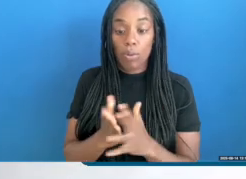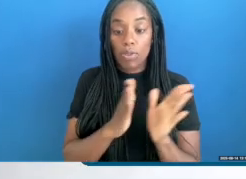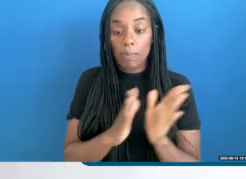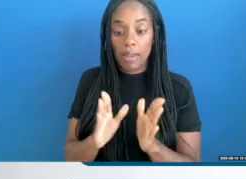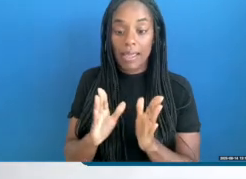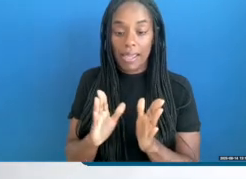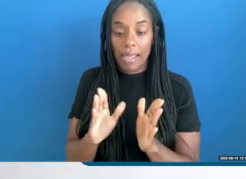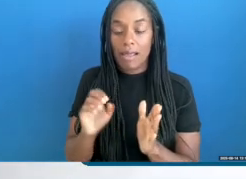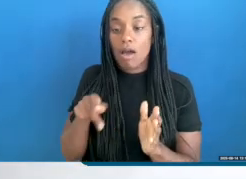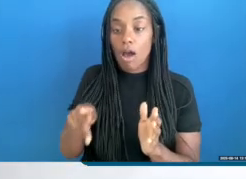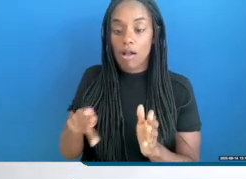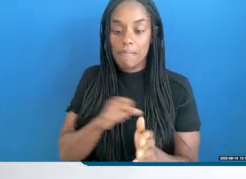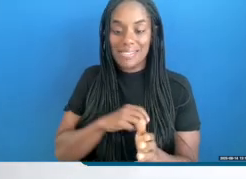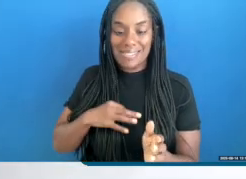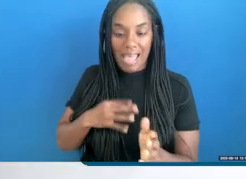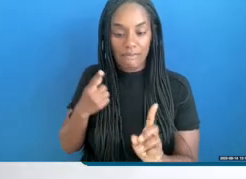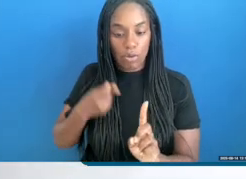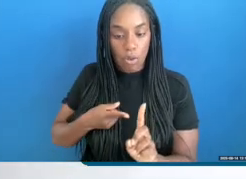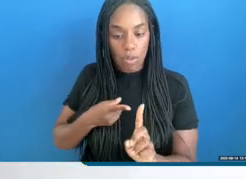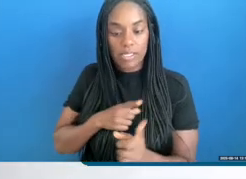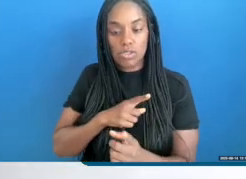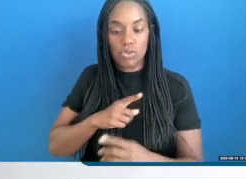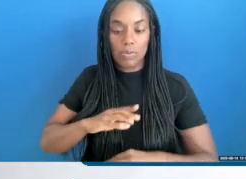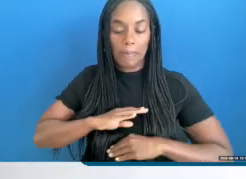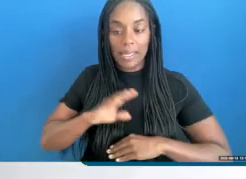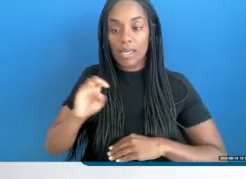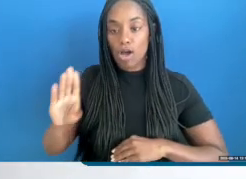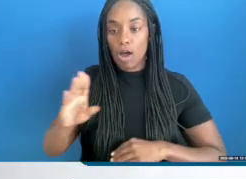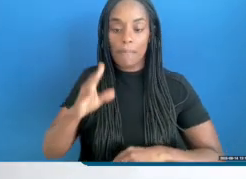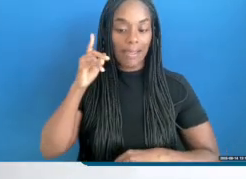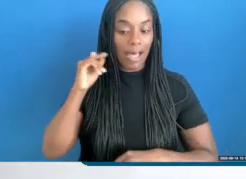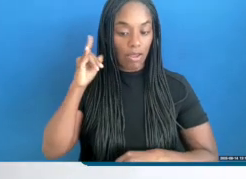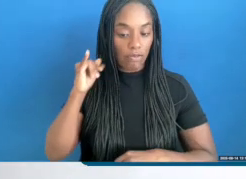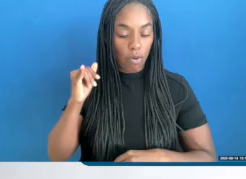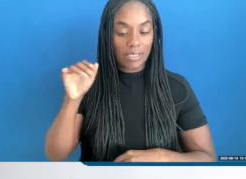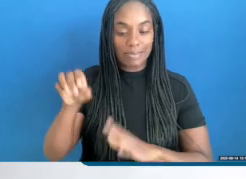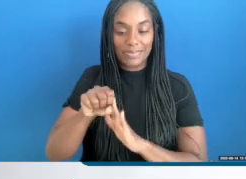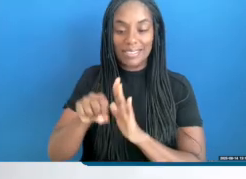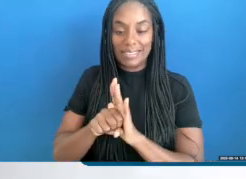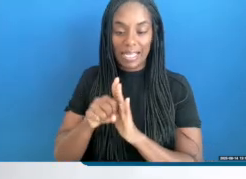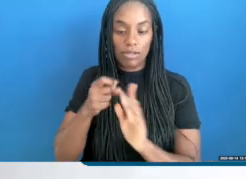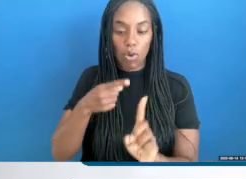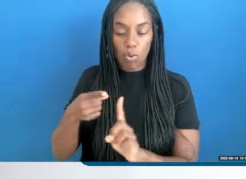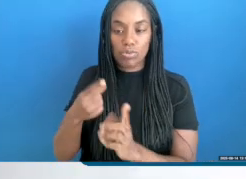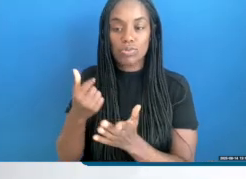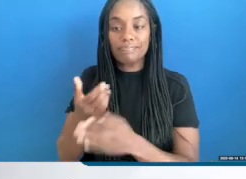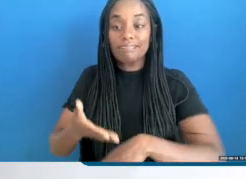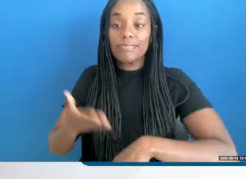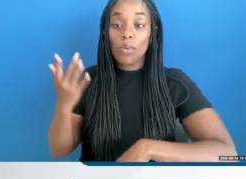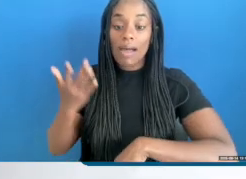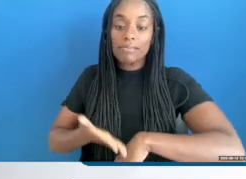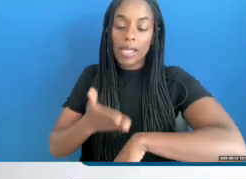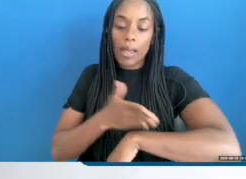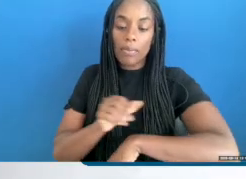state goals to improve air quality and reduce the impacts of climate change. CARB staff